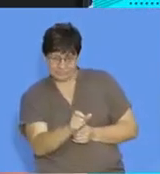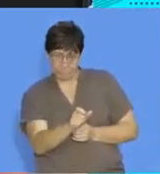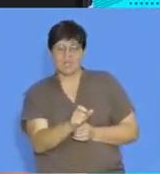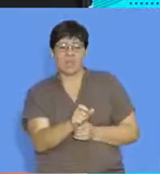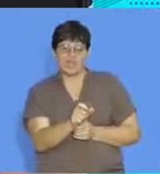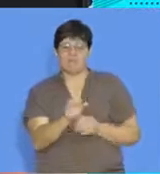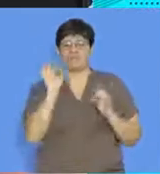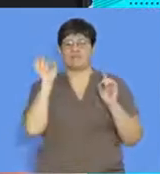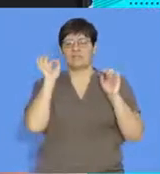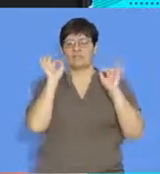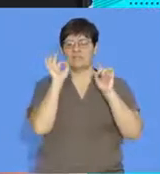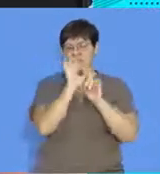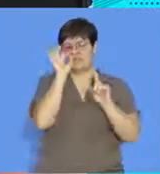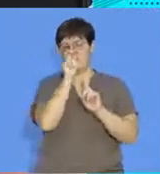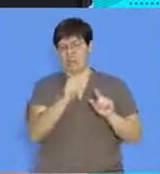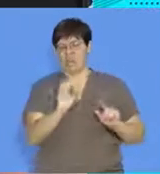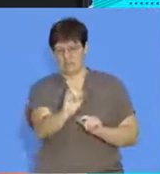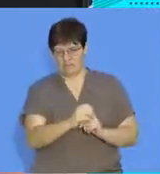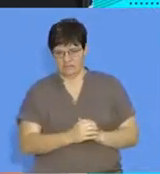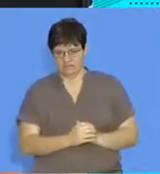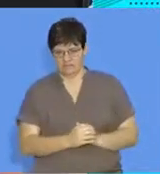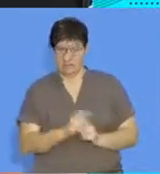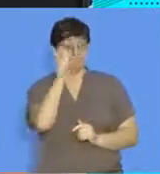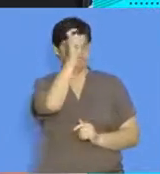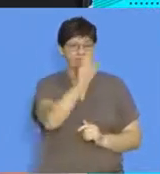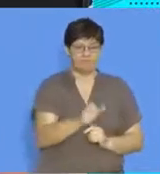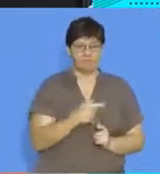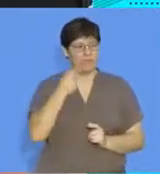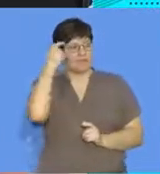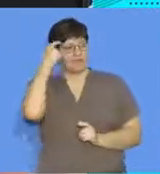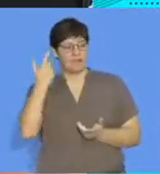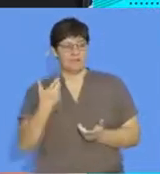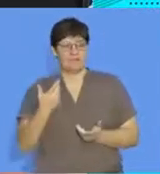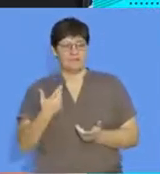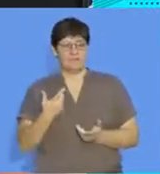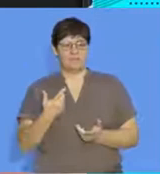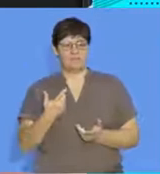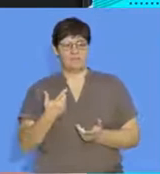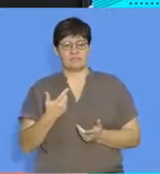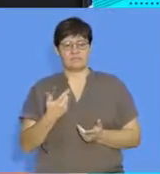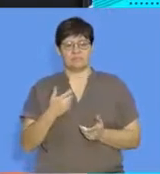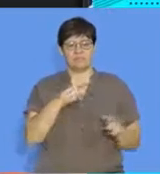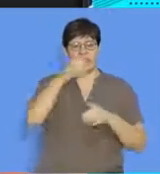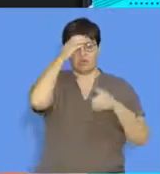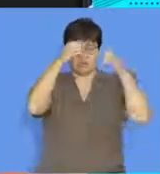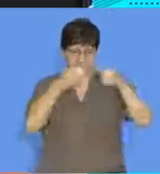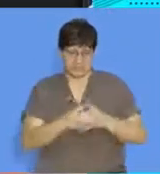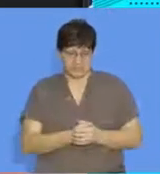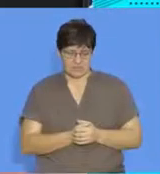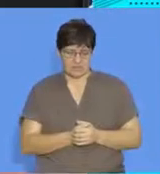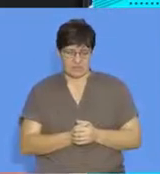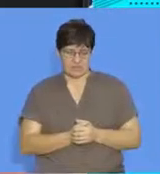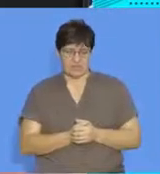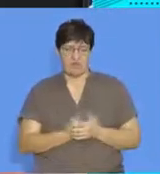a unique language. So when it comes to terminology, we immediately tempted to think about defining concepts, not just